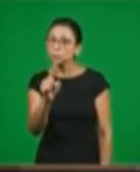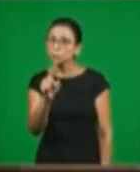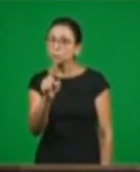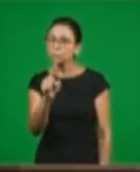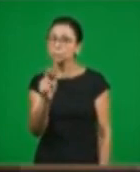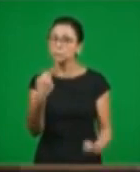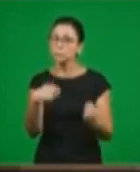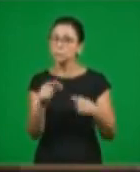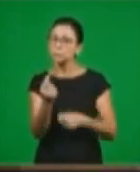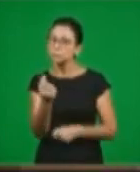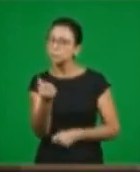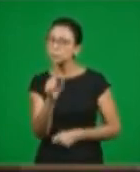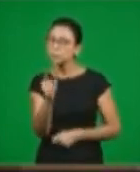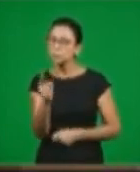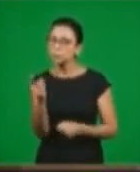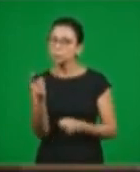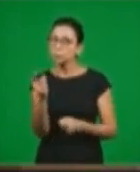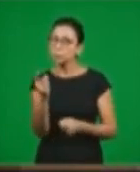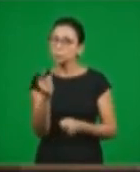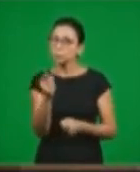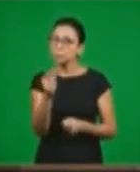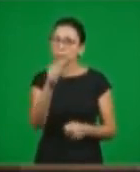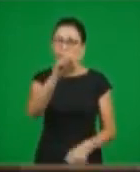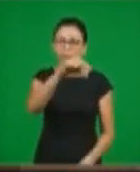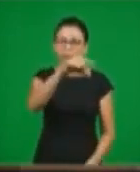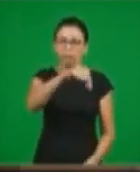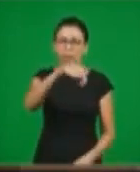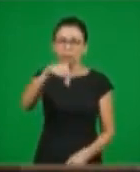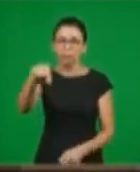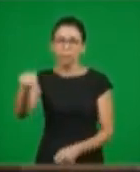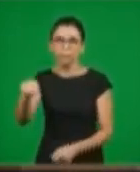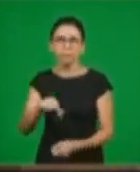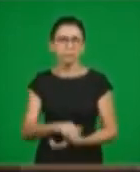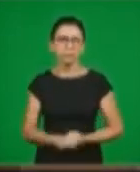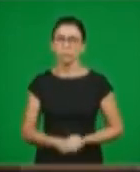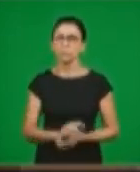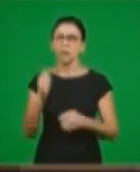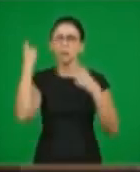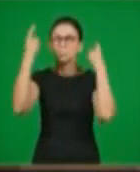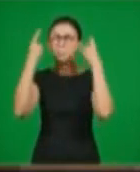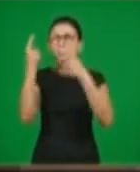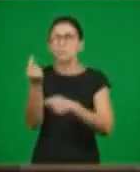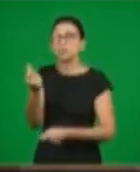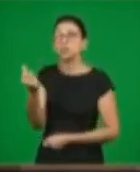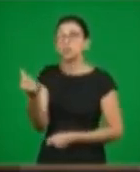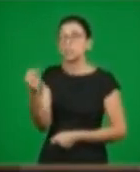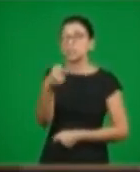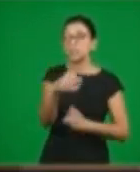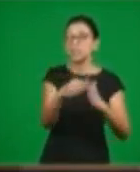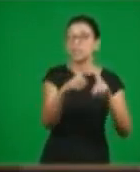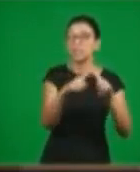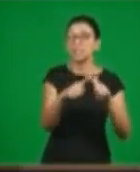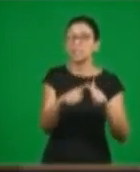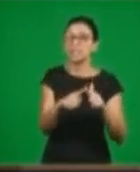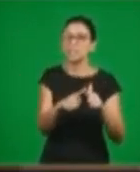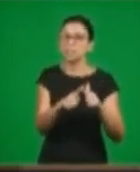but don't do that. You know, you don't need to go out and find money to bring to the inside of the